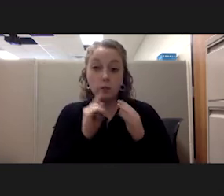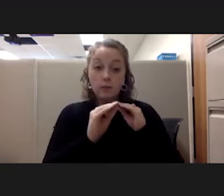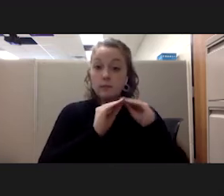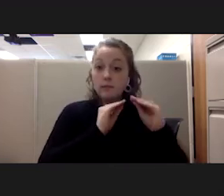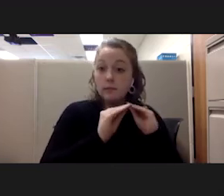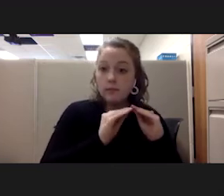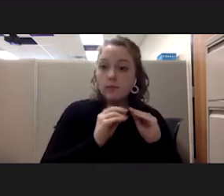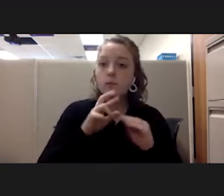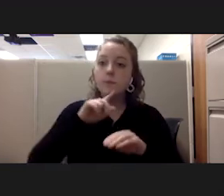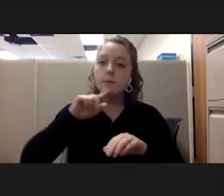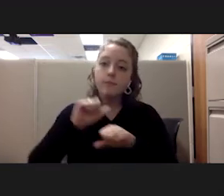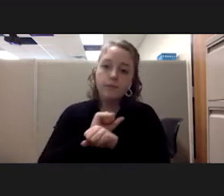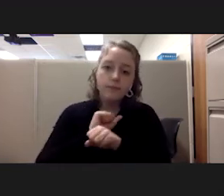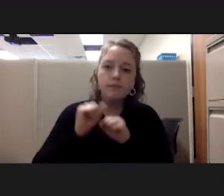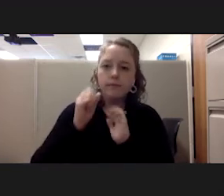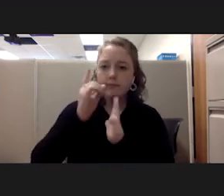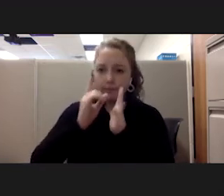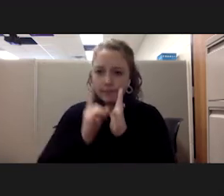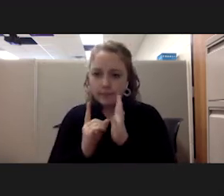the space?